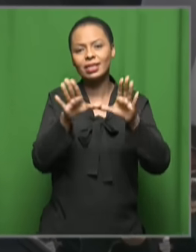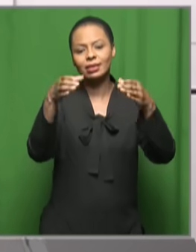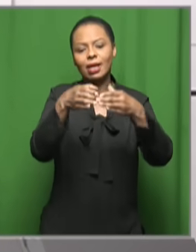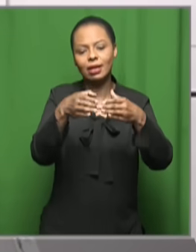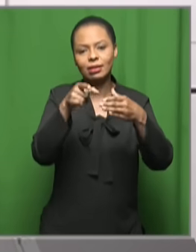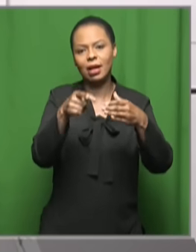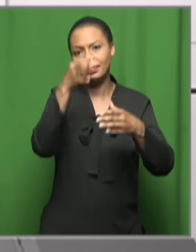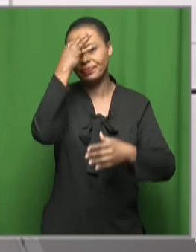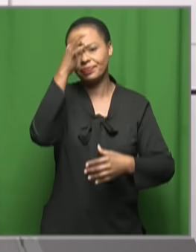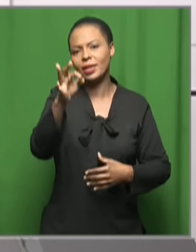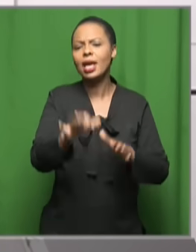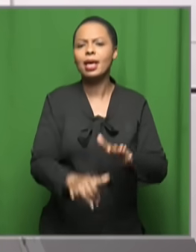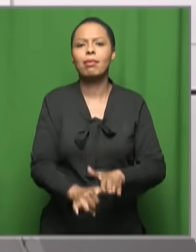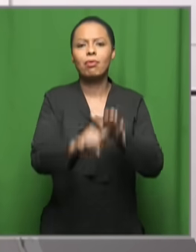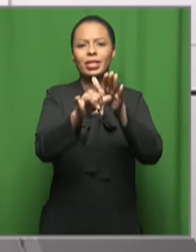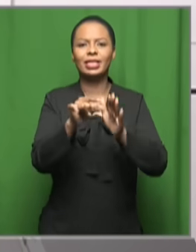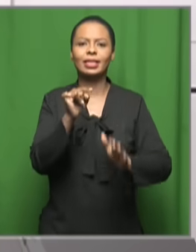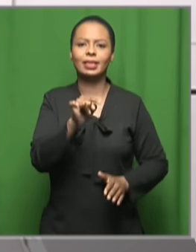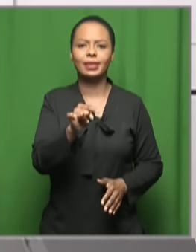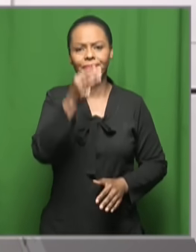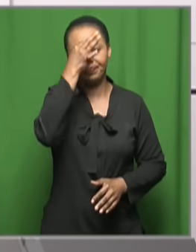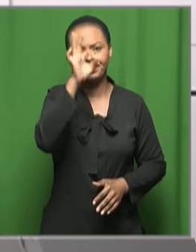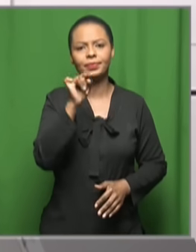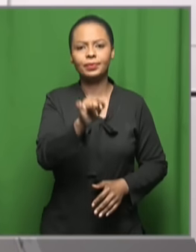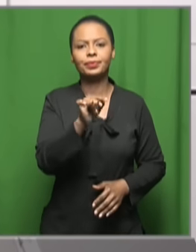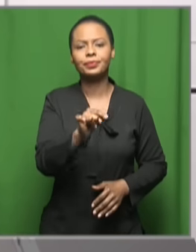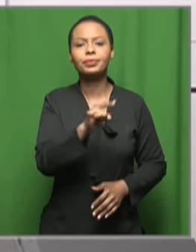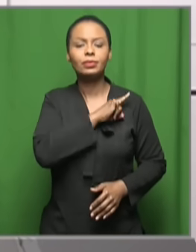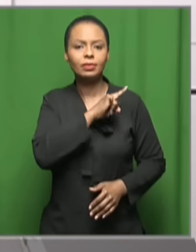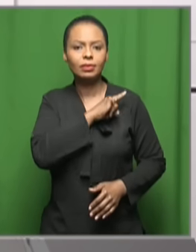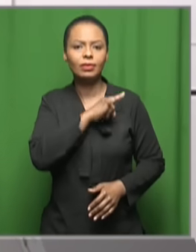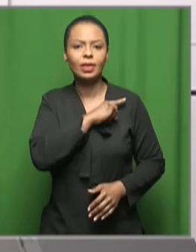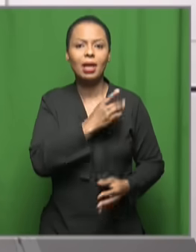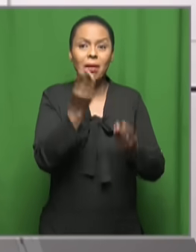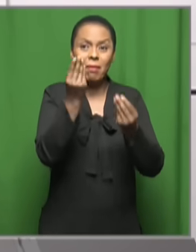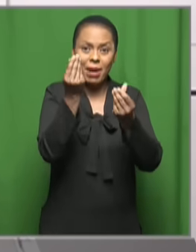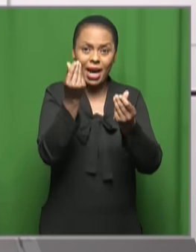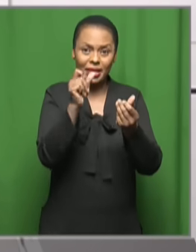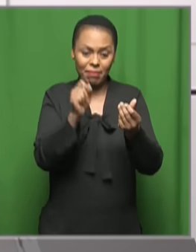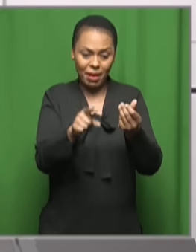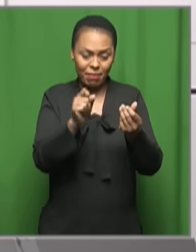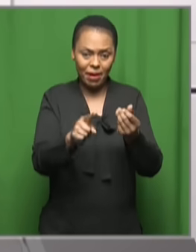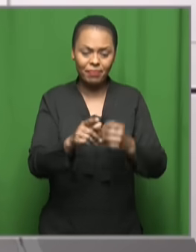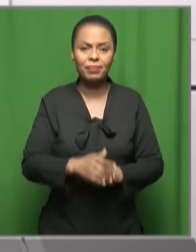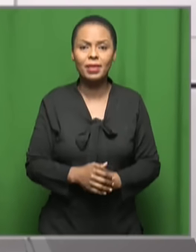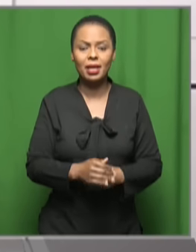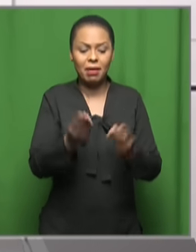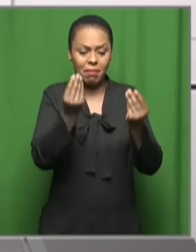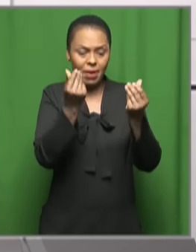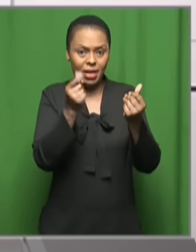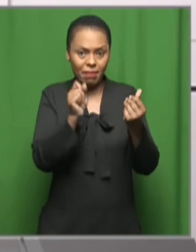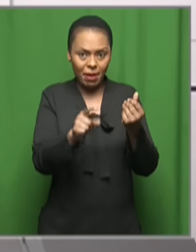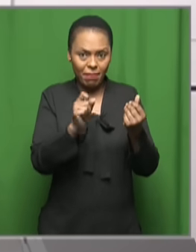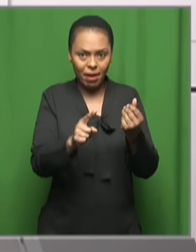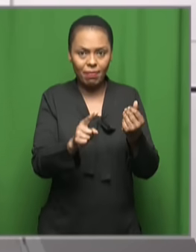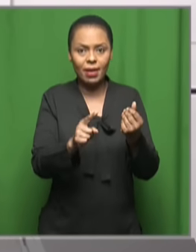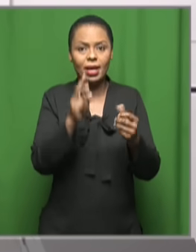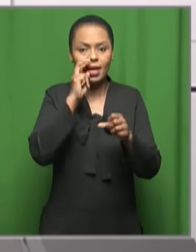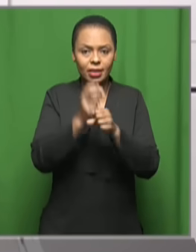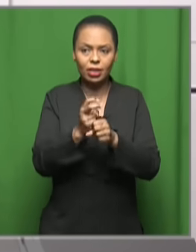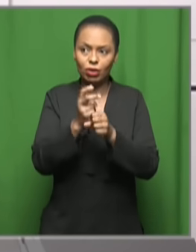very central in terms of the money that is supposed to be channeled